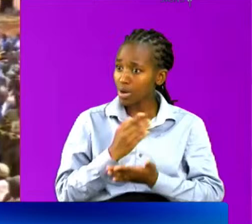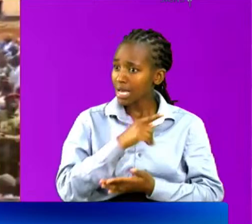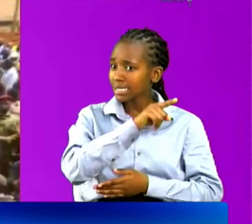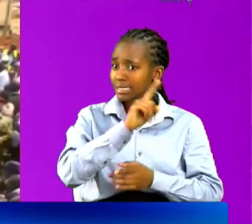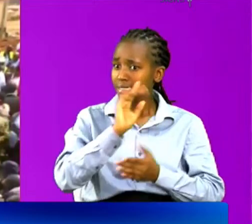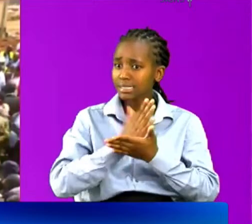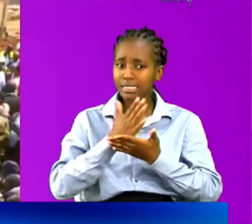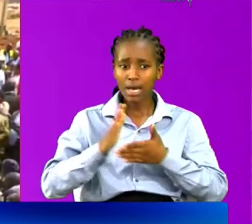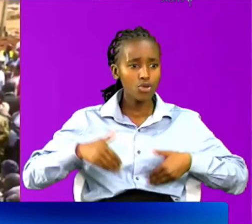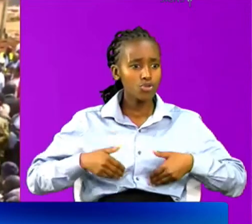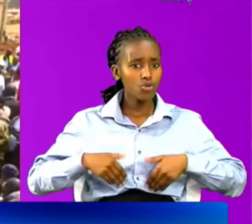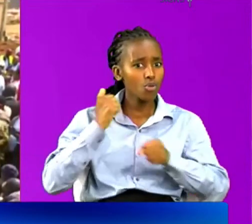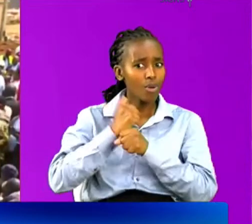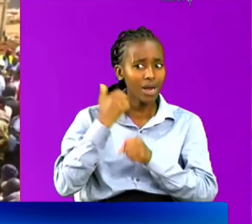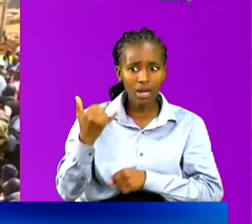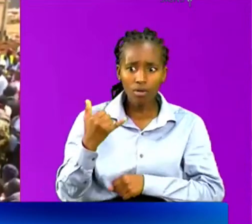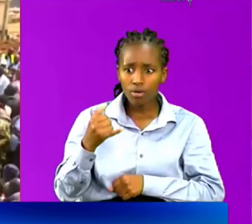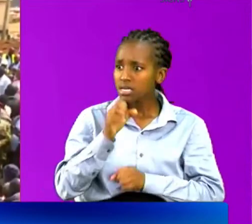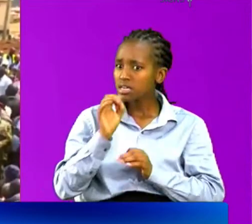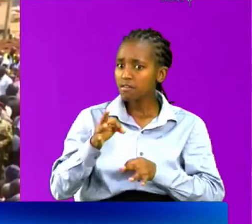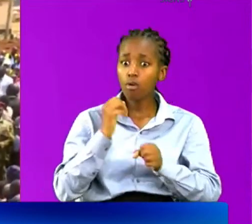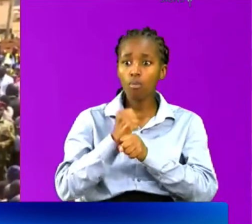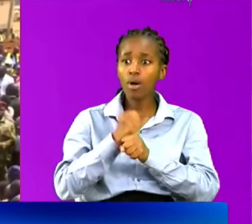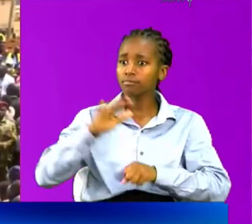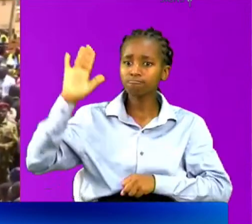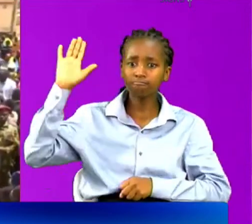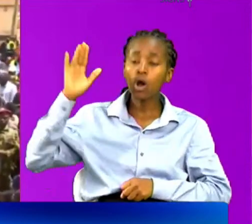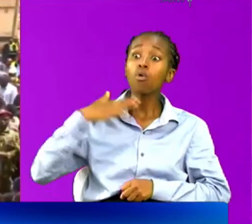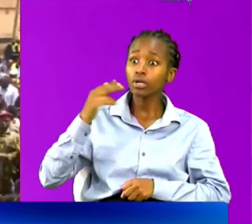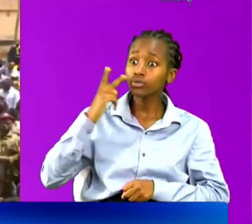Wale vijana mnafanya kazi hapa saa hizi, tuweke mkono juu nione kwa mkono.